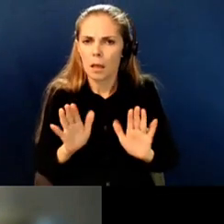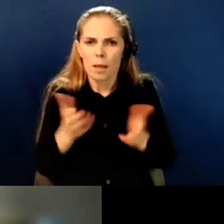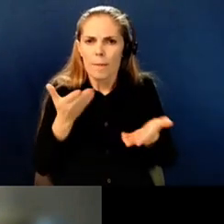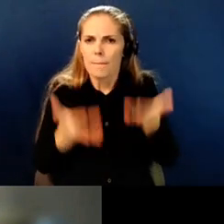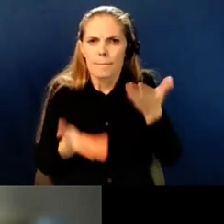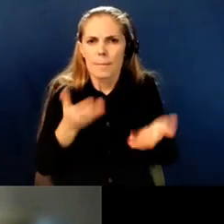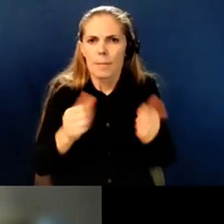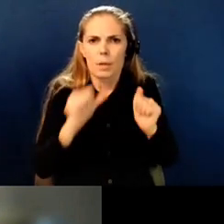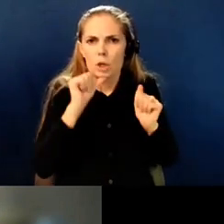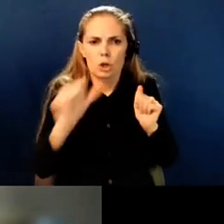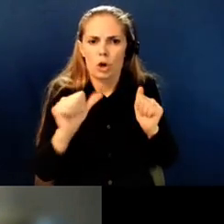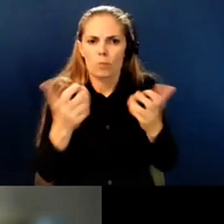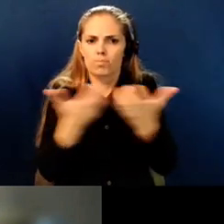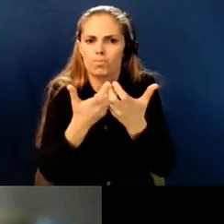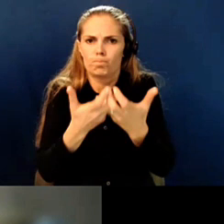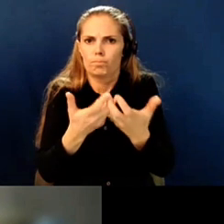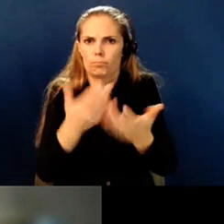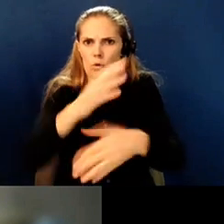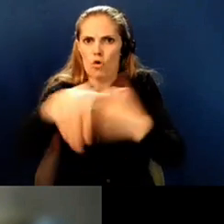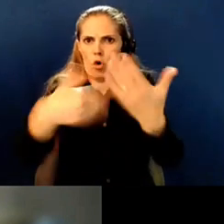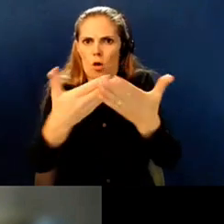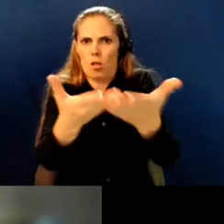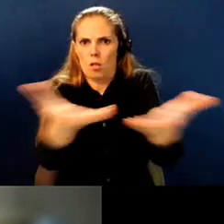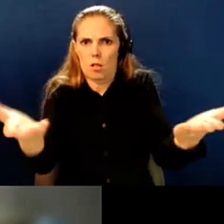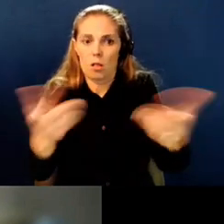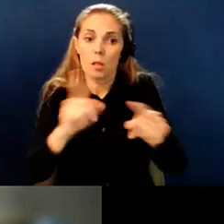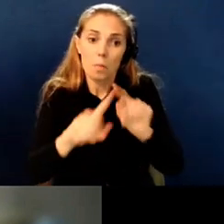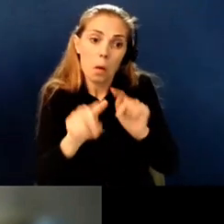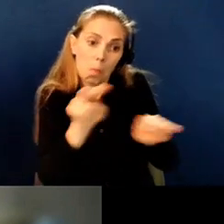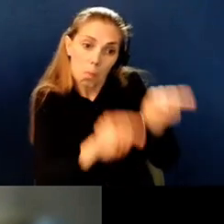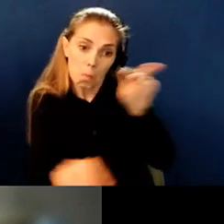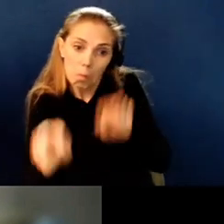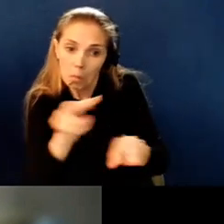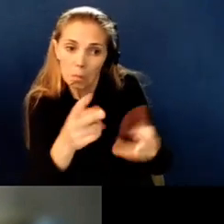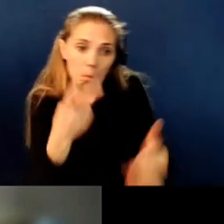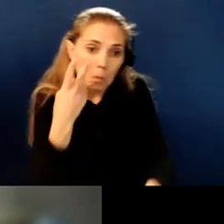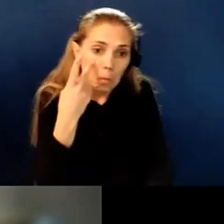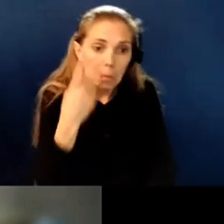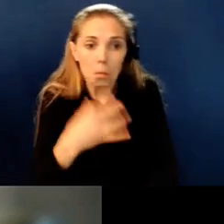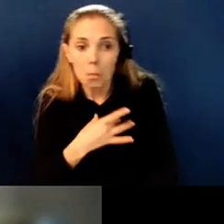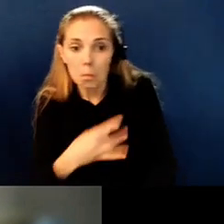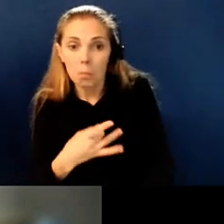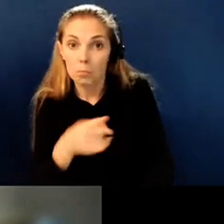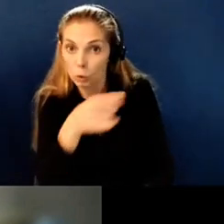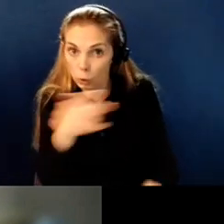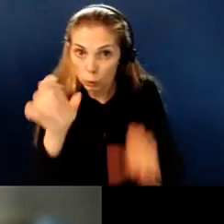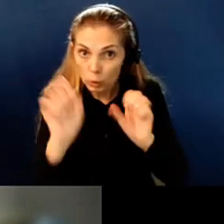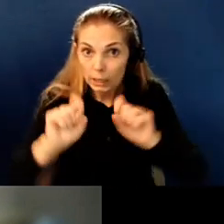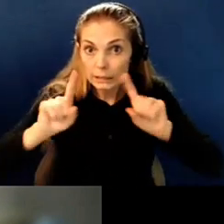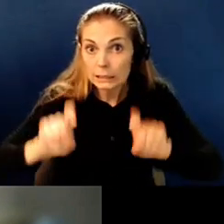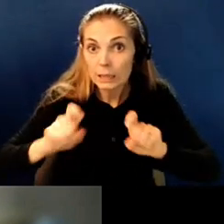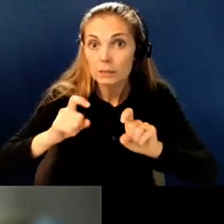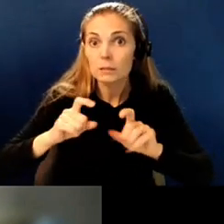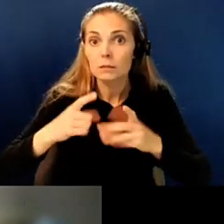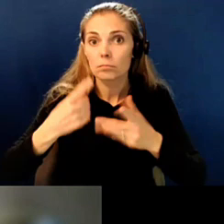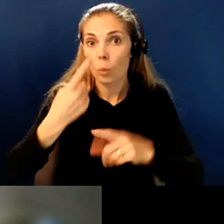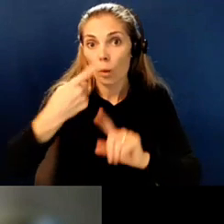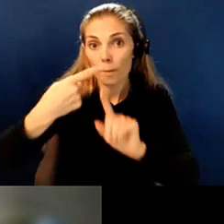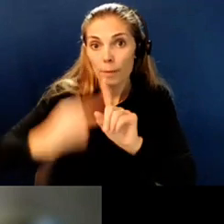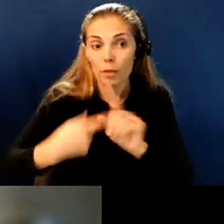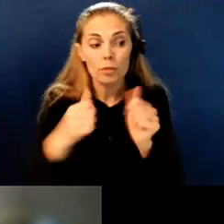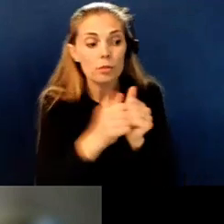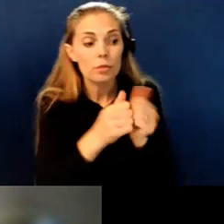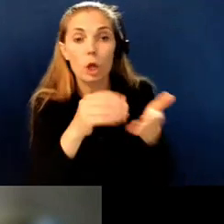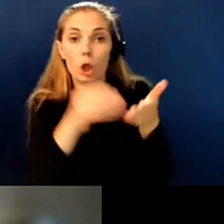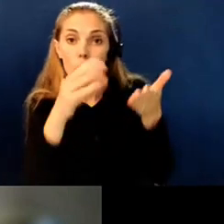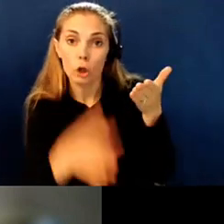understanding how some of those tools work, and then potentially even going back to the learners and asking them, hey, if we were able to communicate with you through texting, would